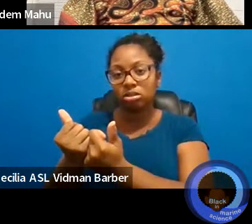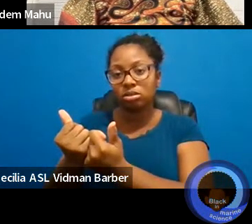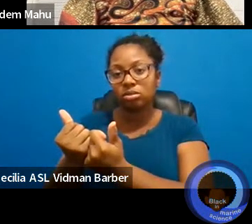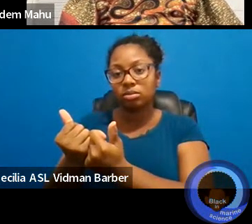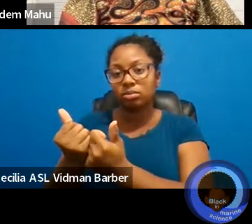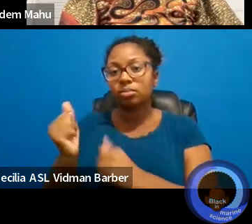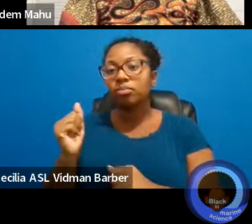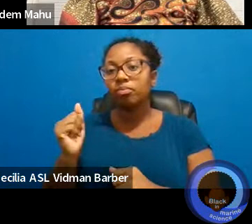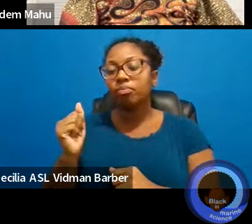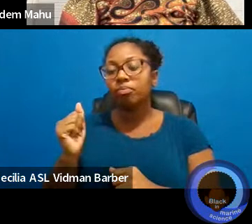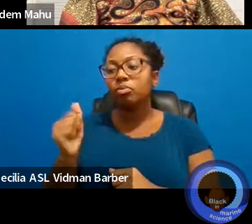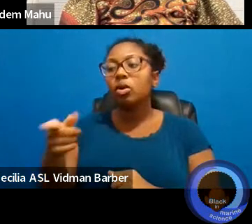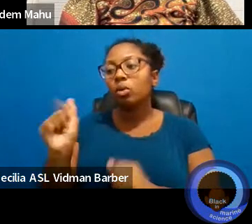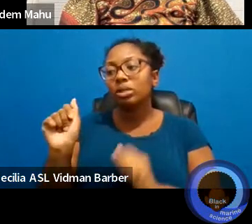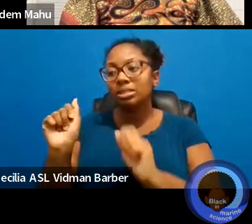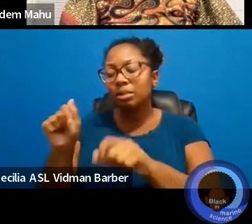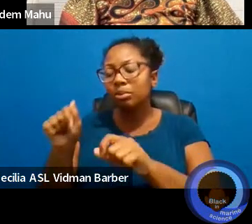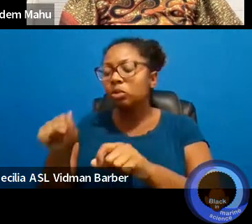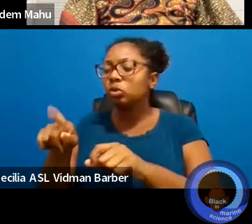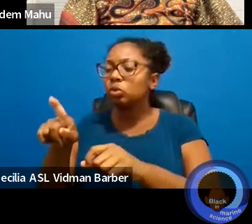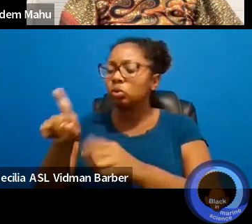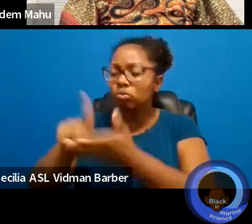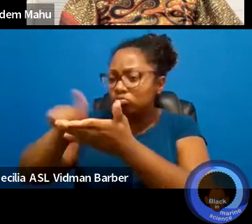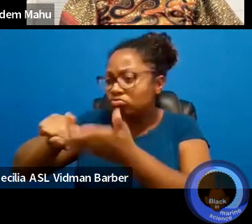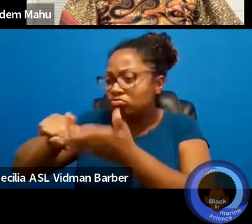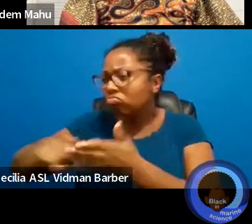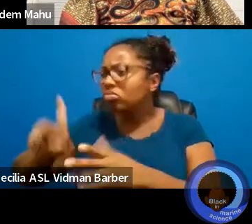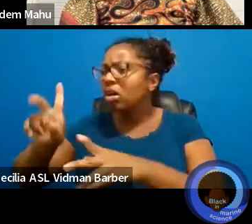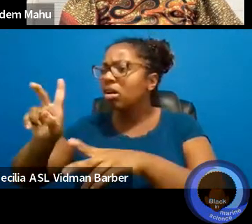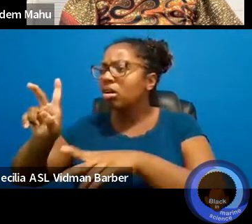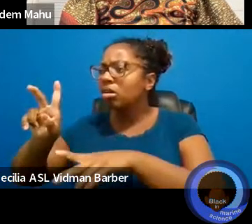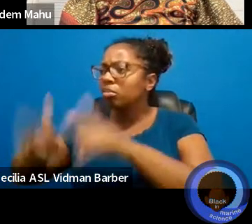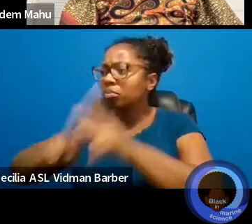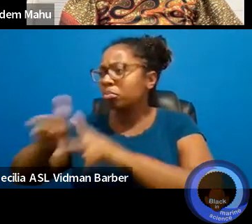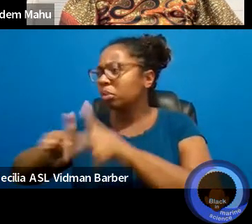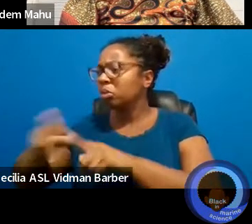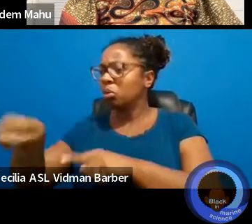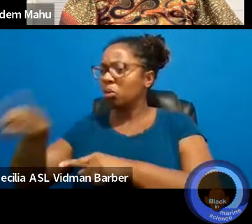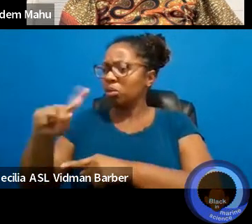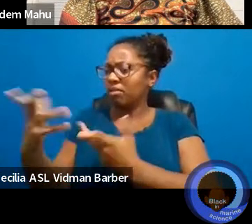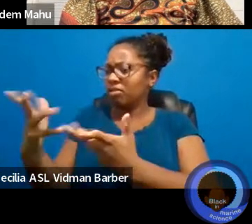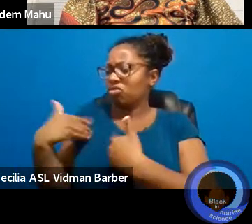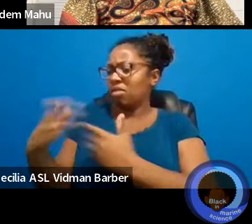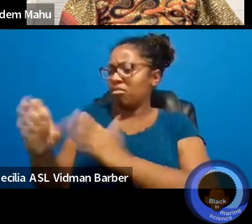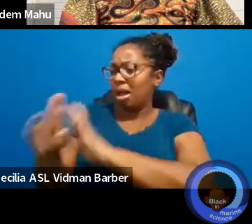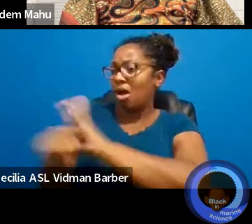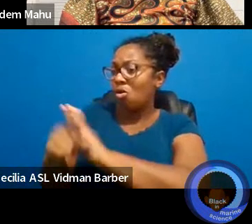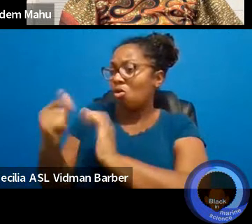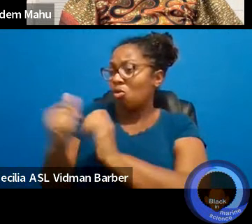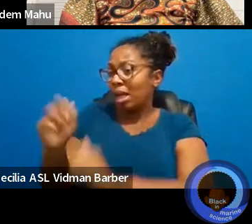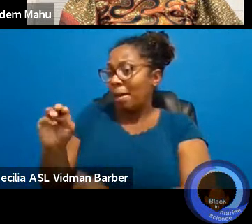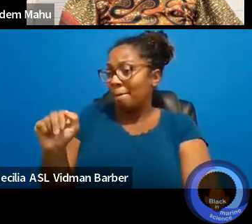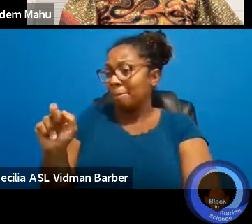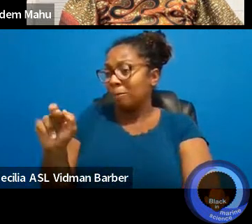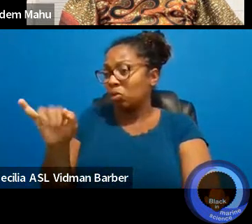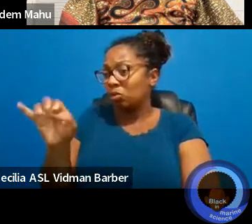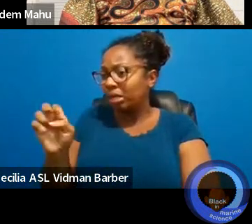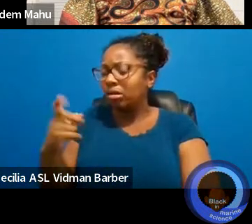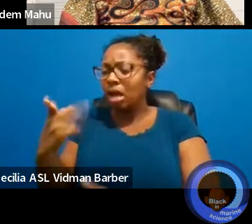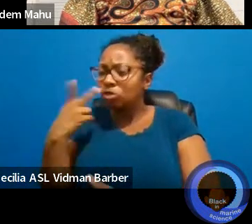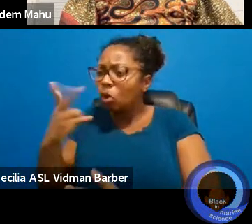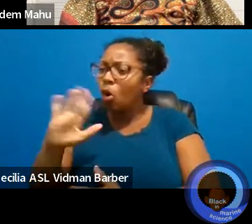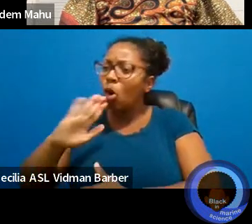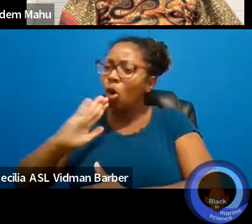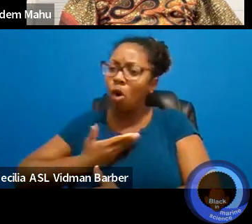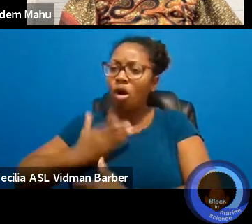from marine background. And when I look at the work they had done and the effort and the passion they had